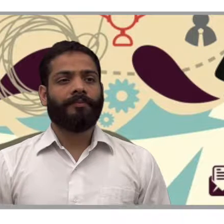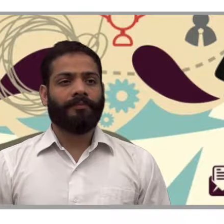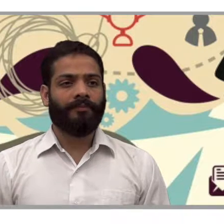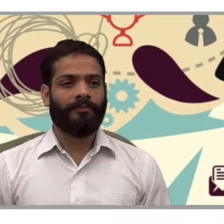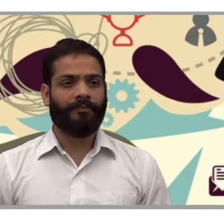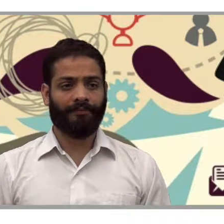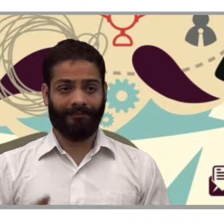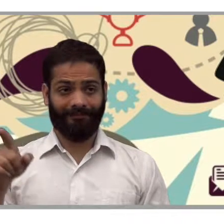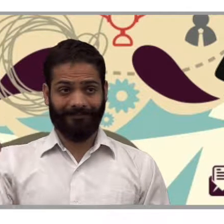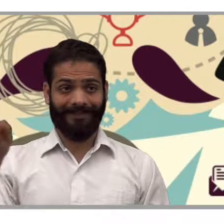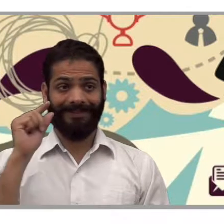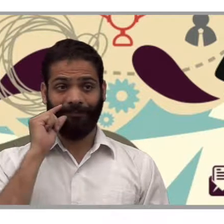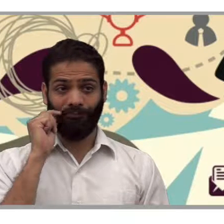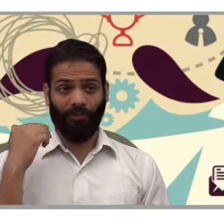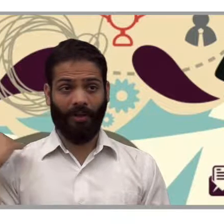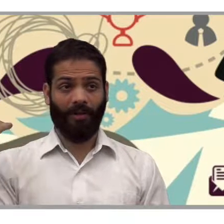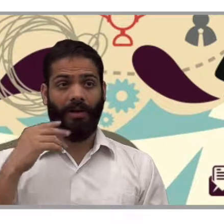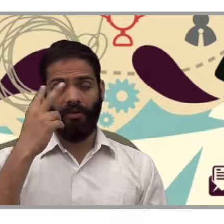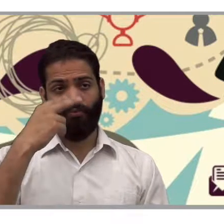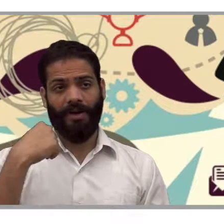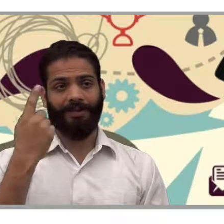his brother cried yesterday,